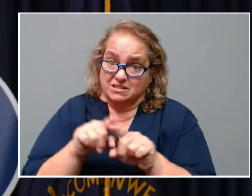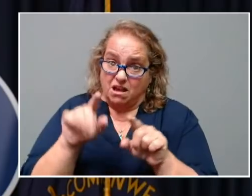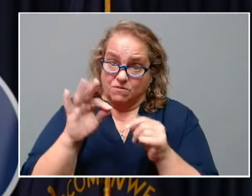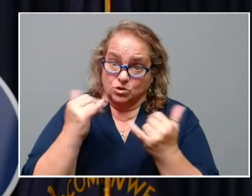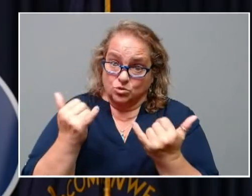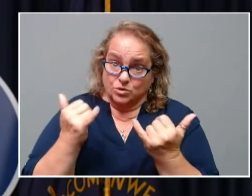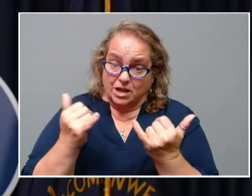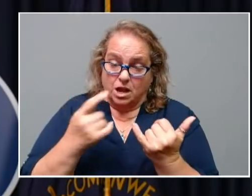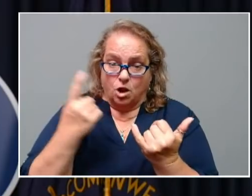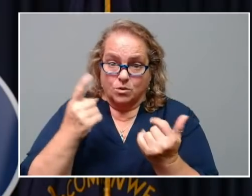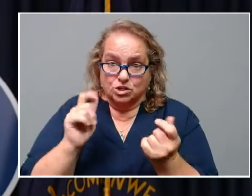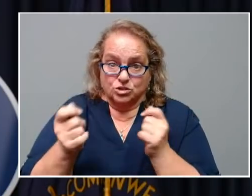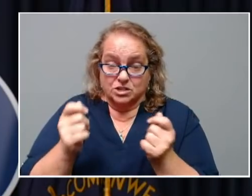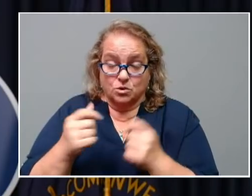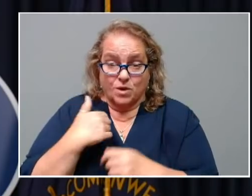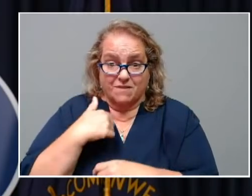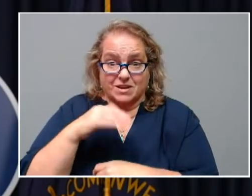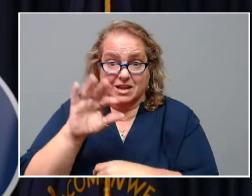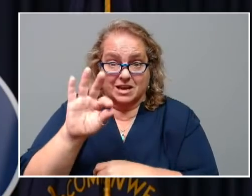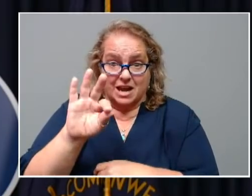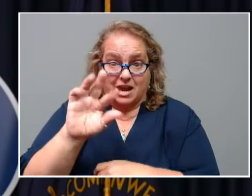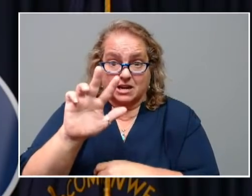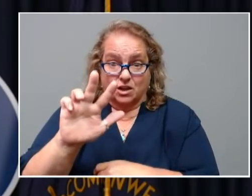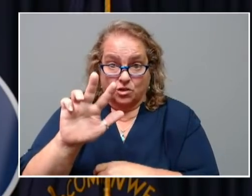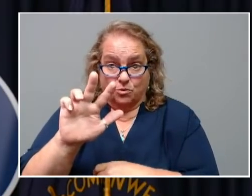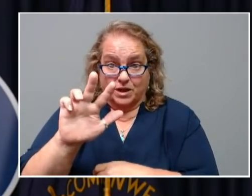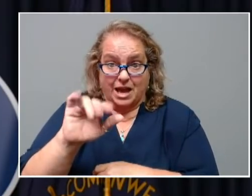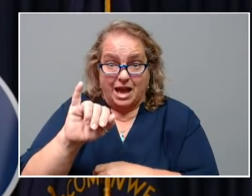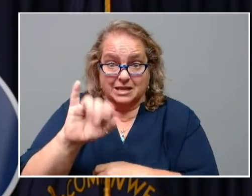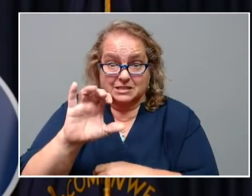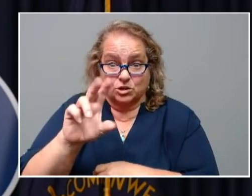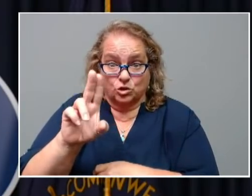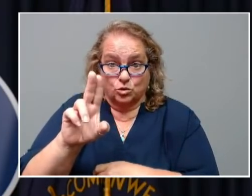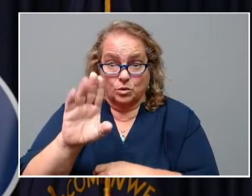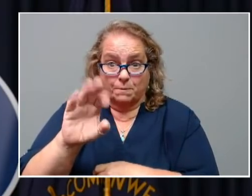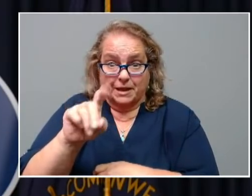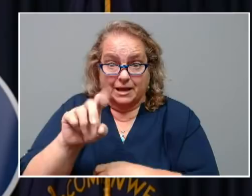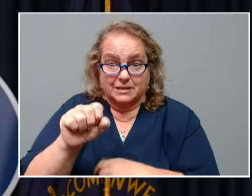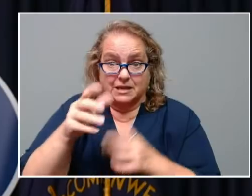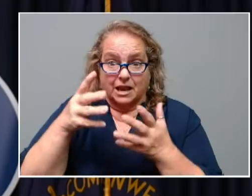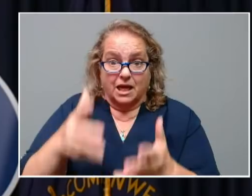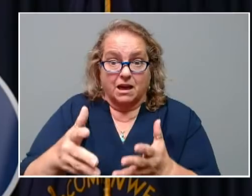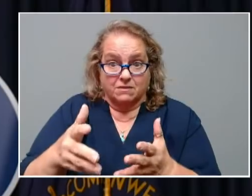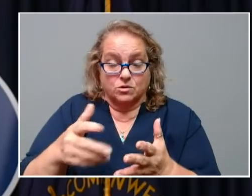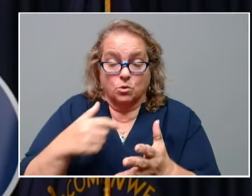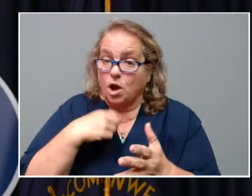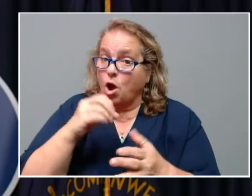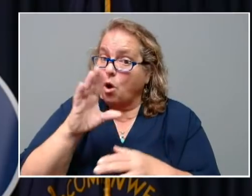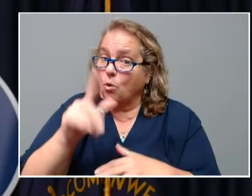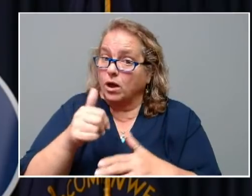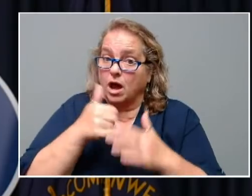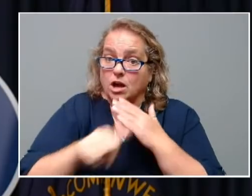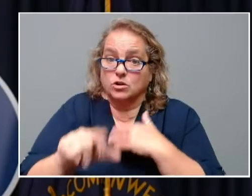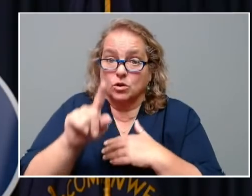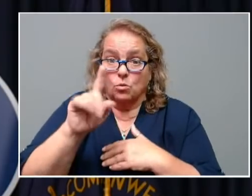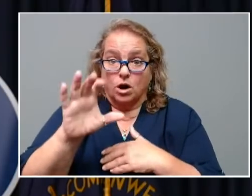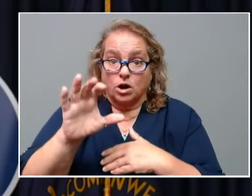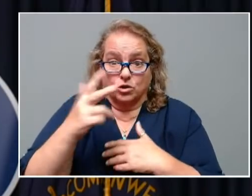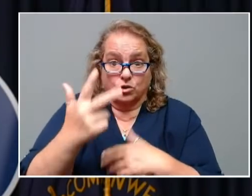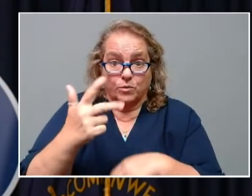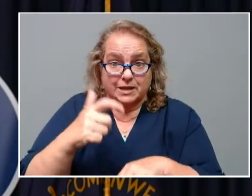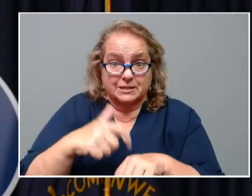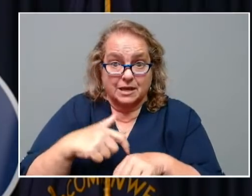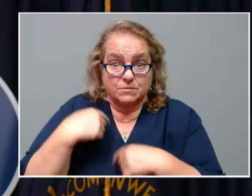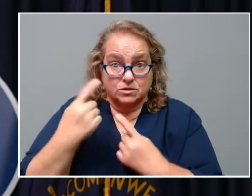have 93 total adult ICU beds left. We've only been under 100 3 times in this pandemic. They've all